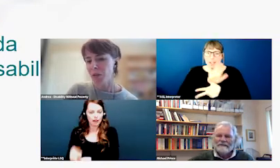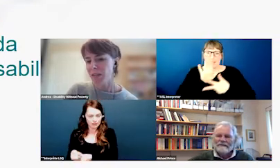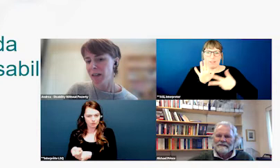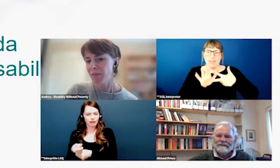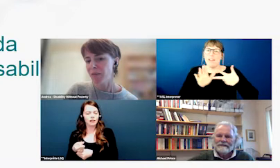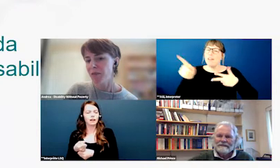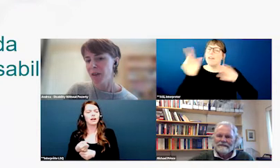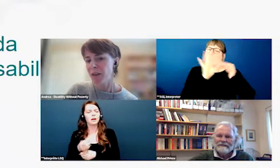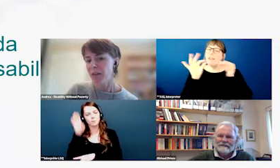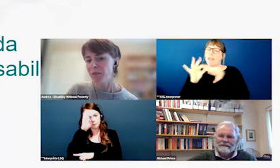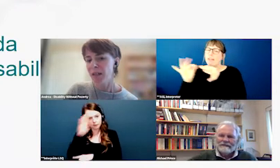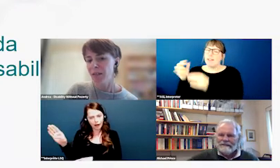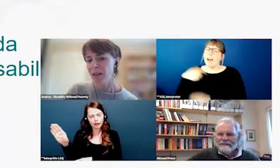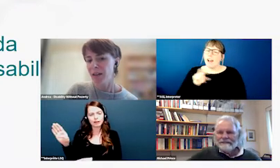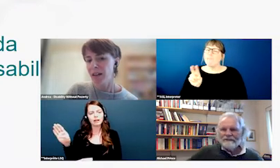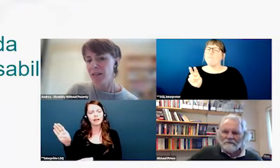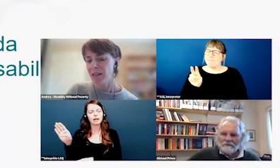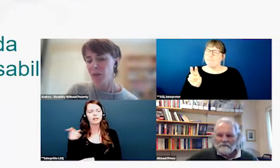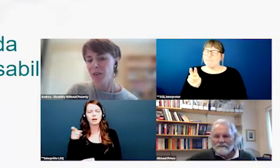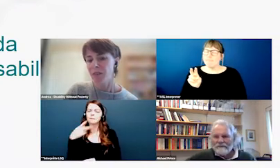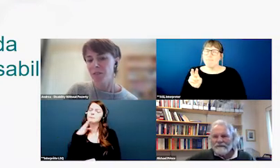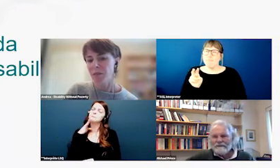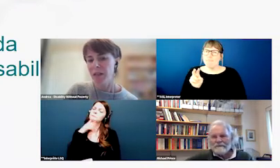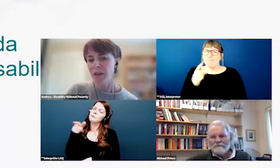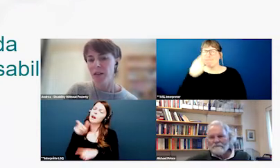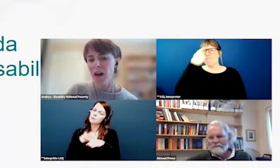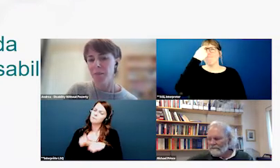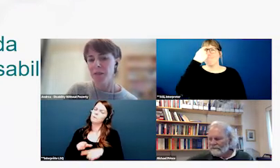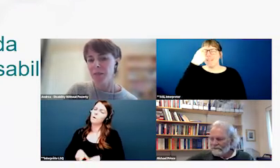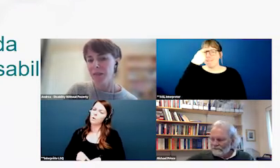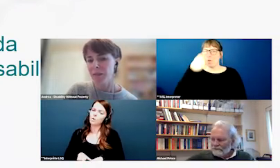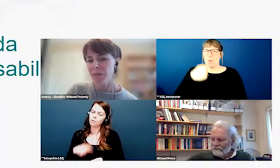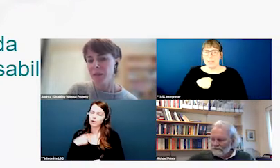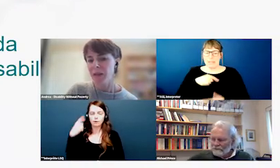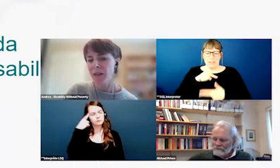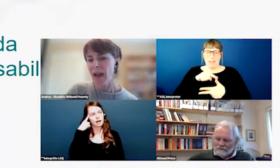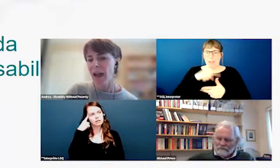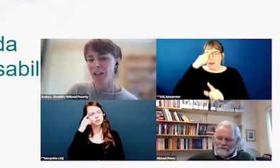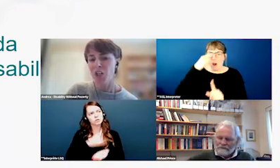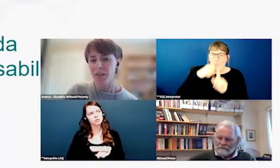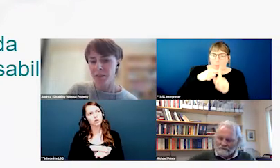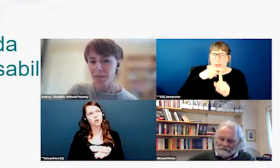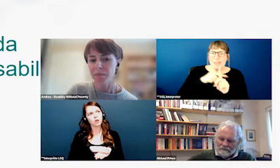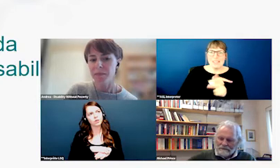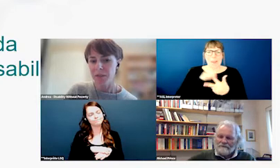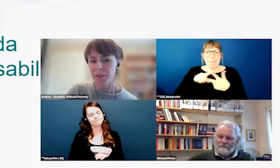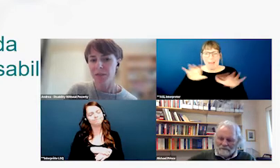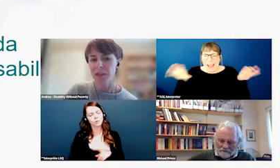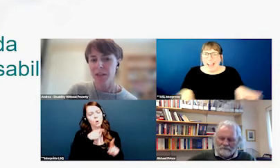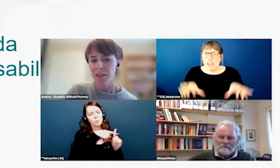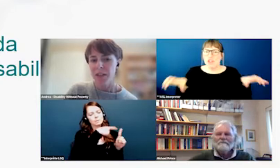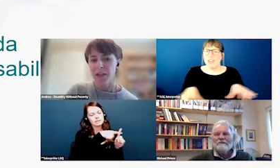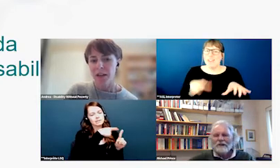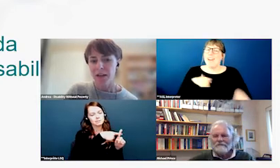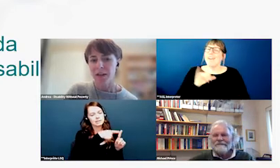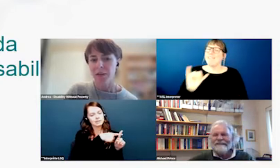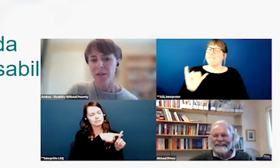those words, I think of the connecting words for me are optimism and action. So,